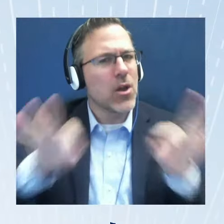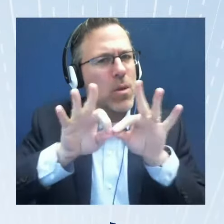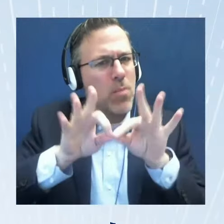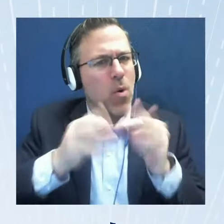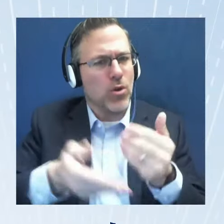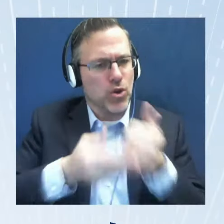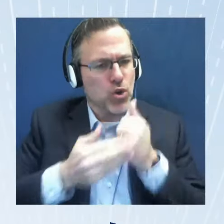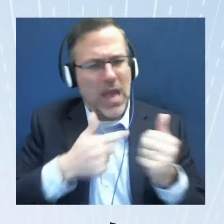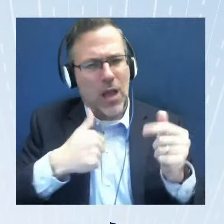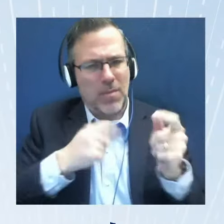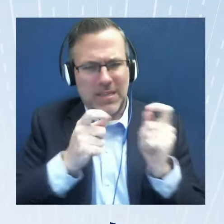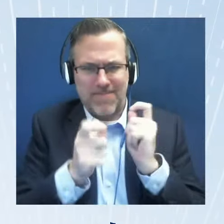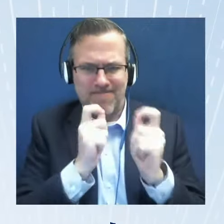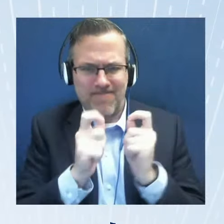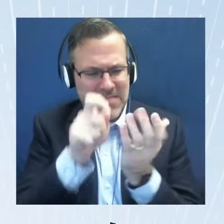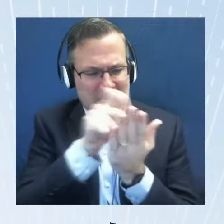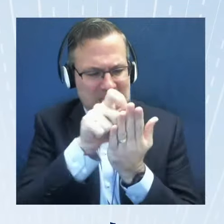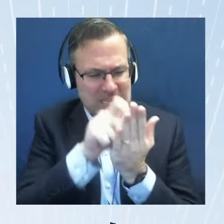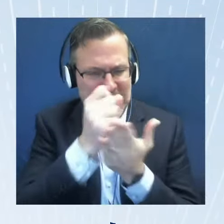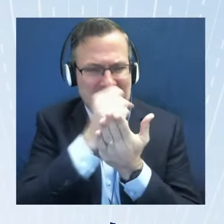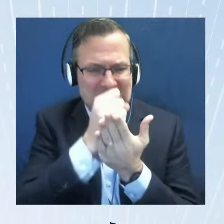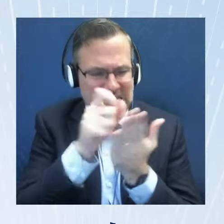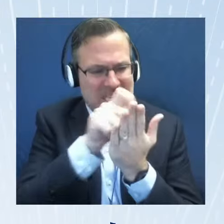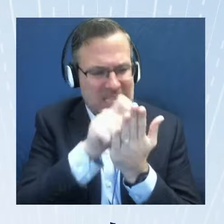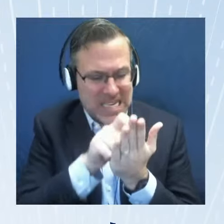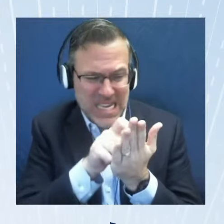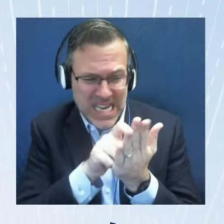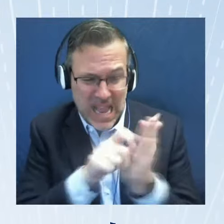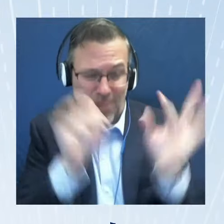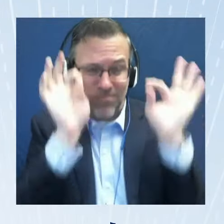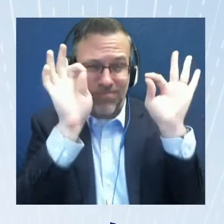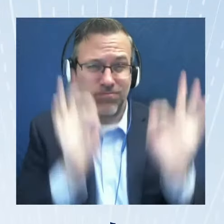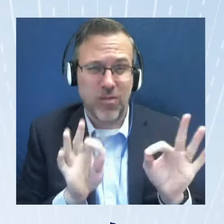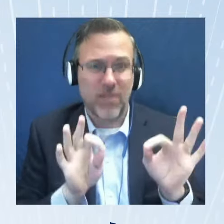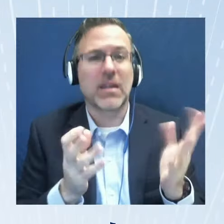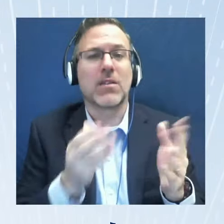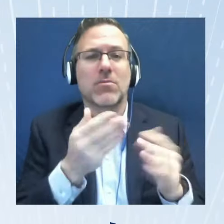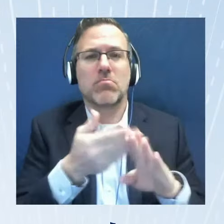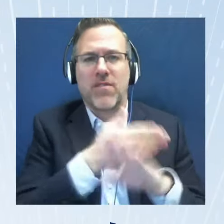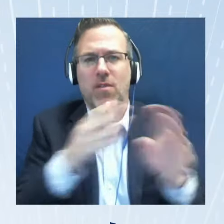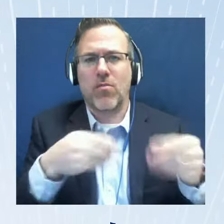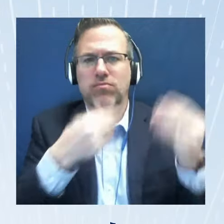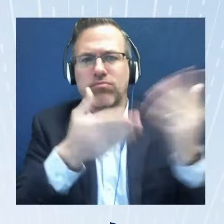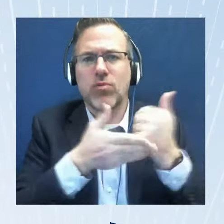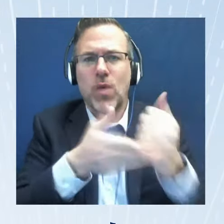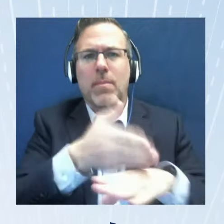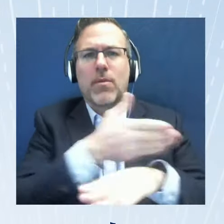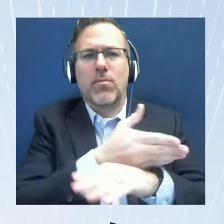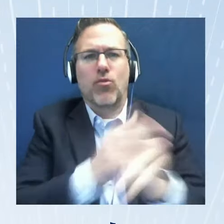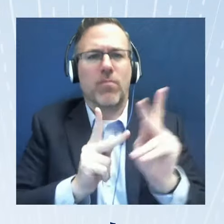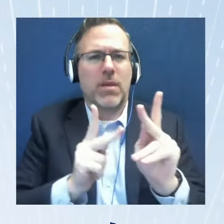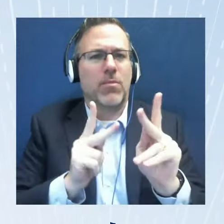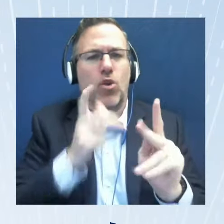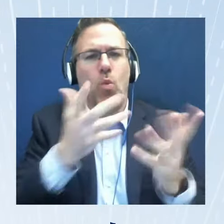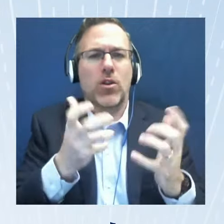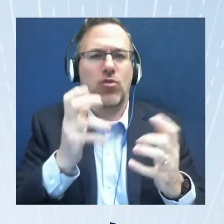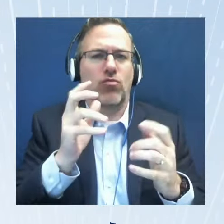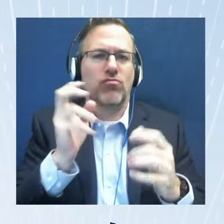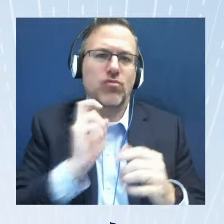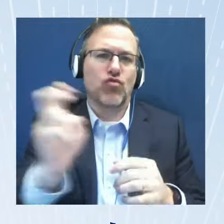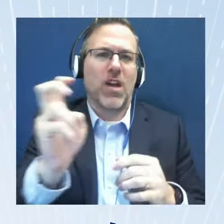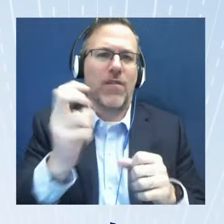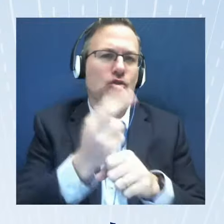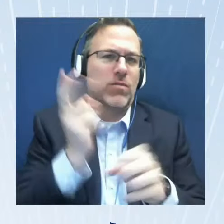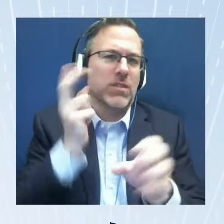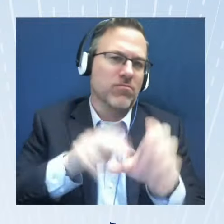to changing experiences for so many air travelers around the country and ultimately around the world. So with that, thank you again for the chance to be here, and I'm